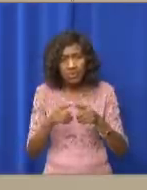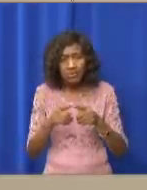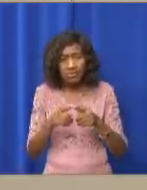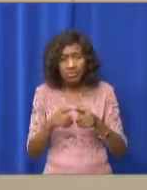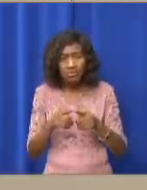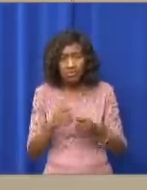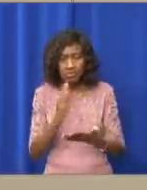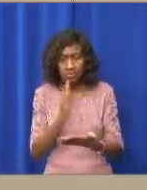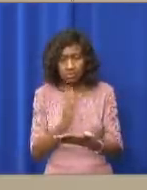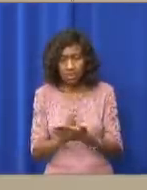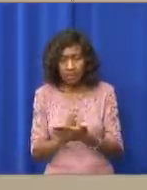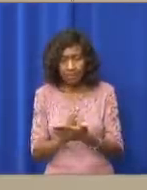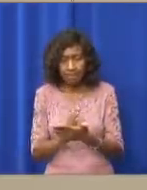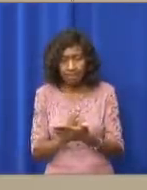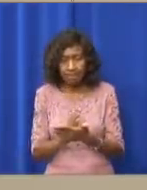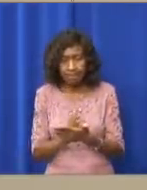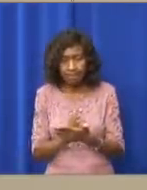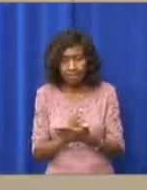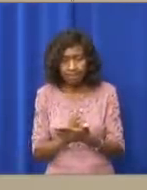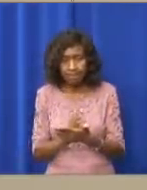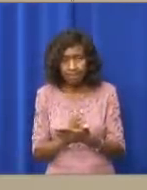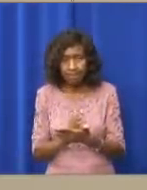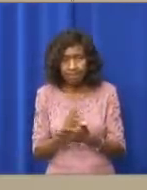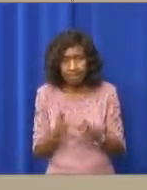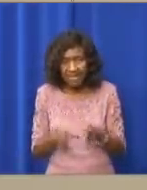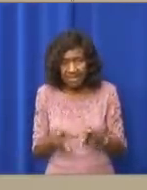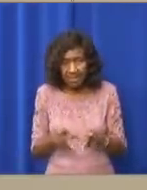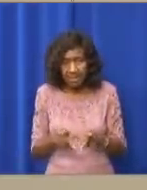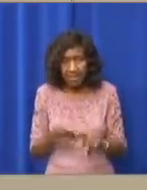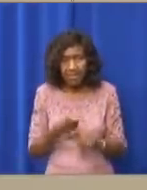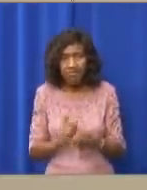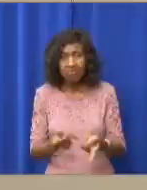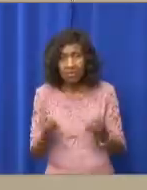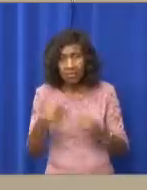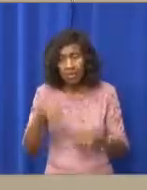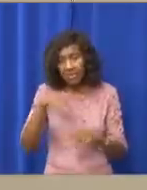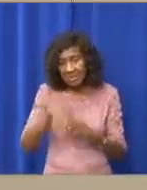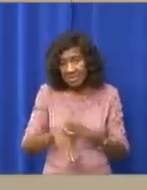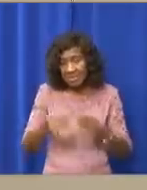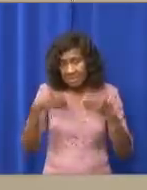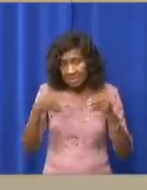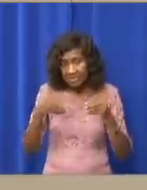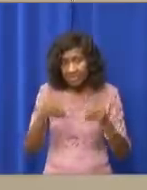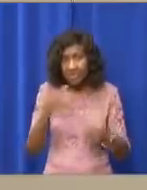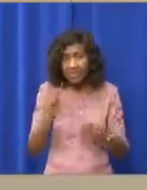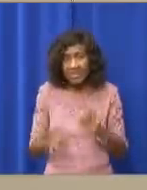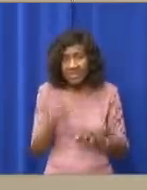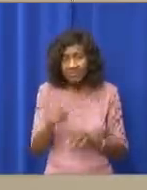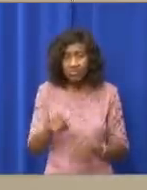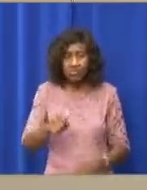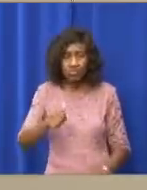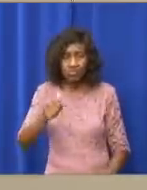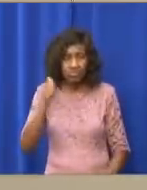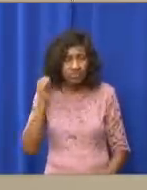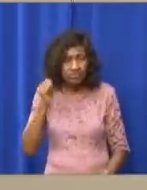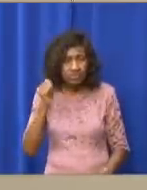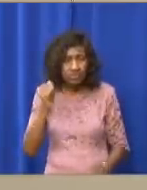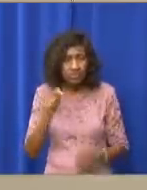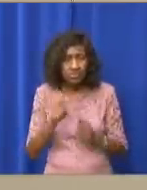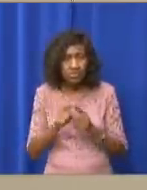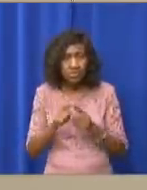entry to persons who refuse to comply with the regulation to wear masks within